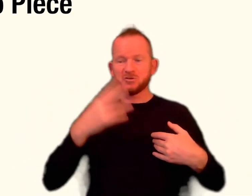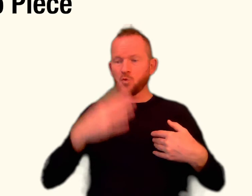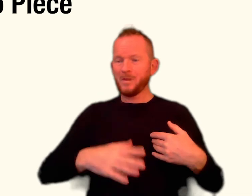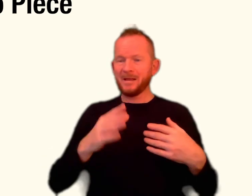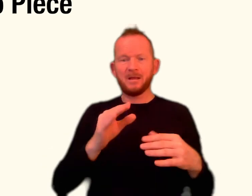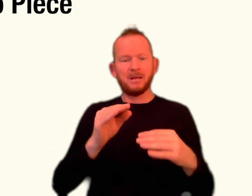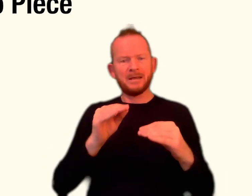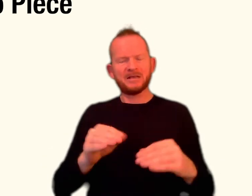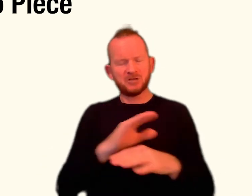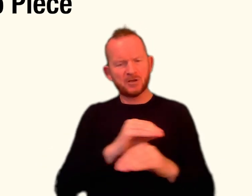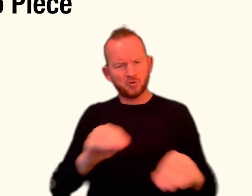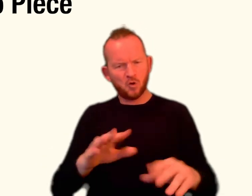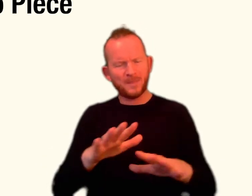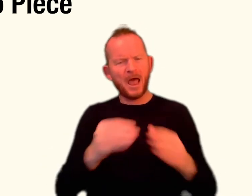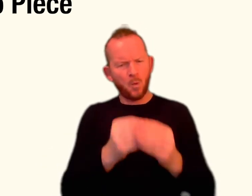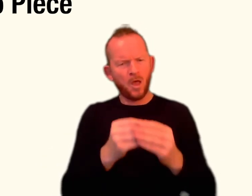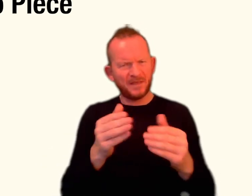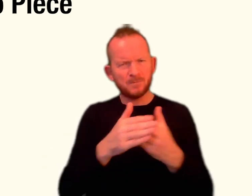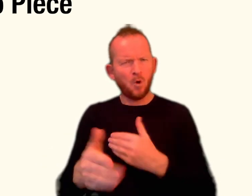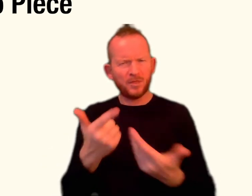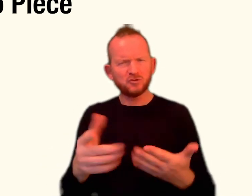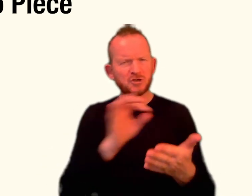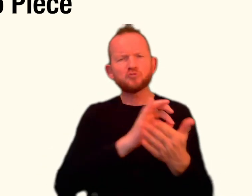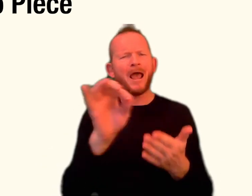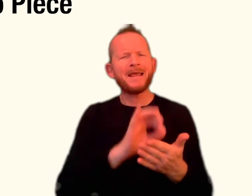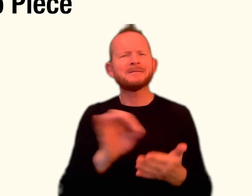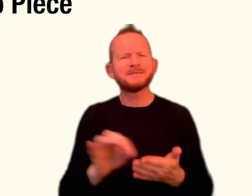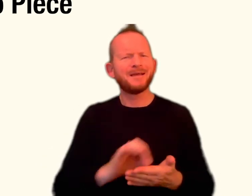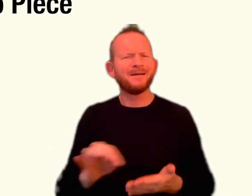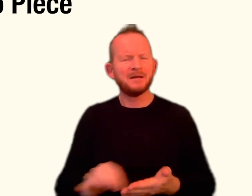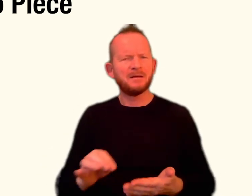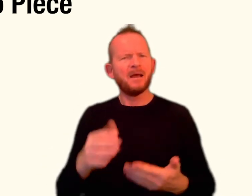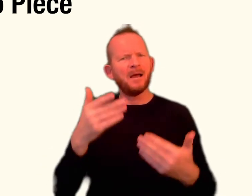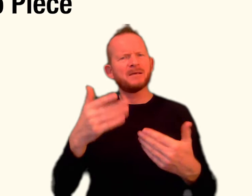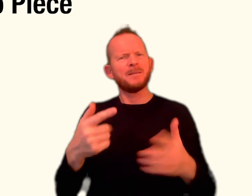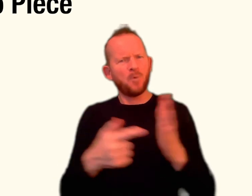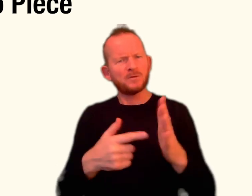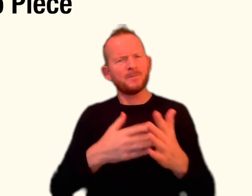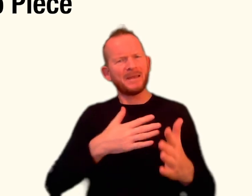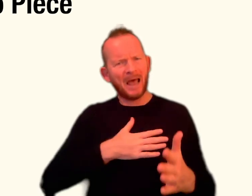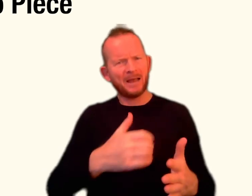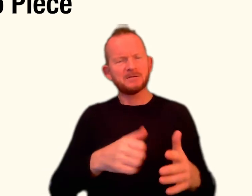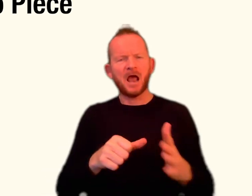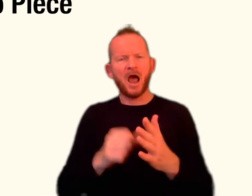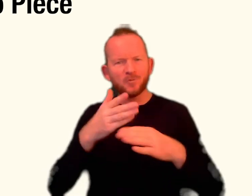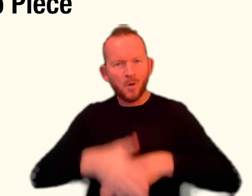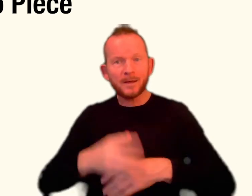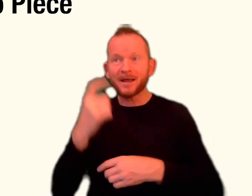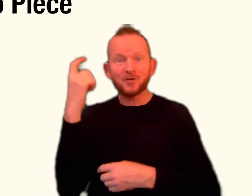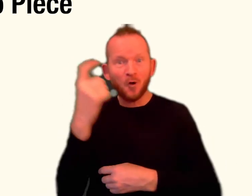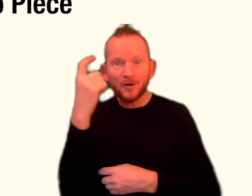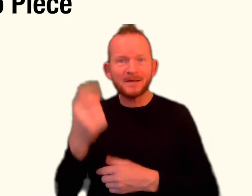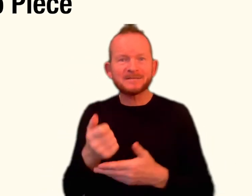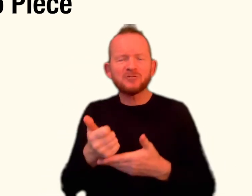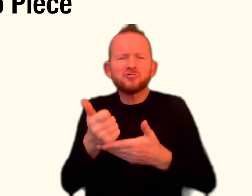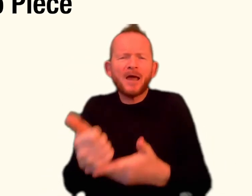worth is more than just grades. That it's just as important to be kind and hardworking and curious and generous with each other.